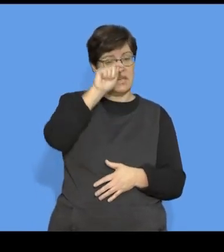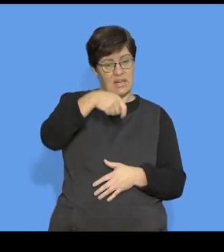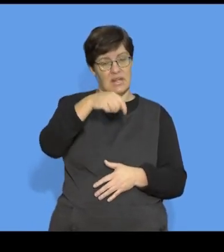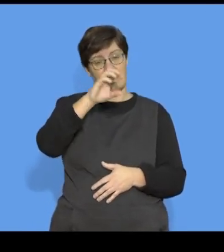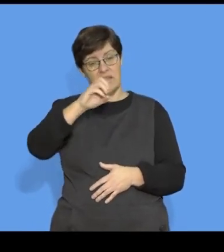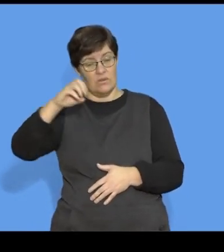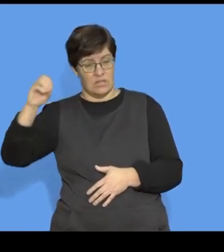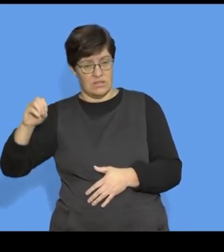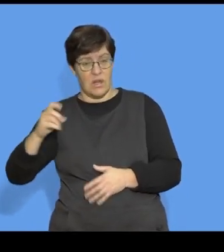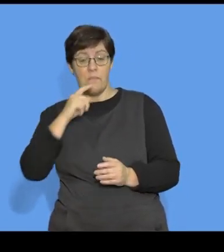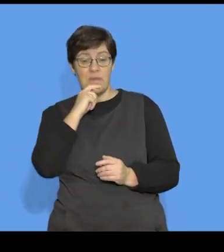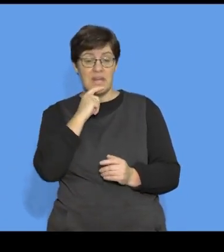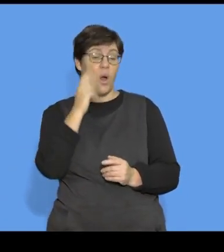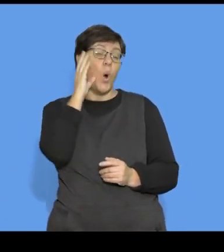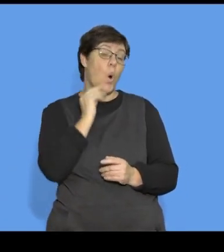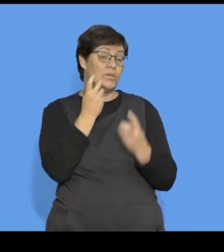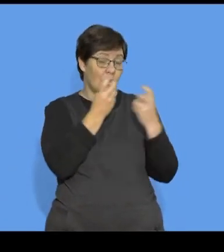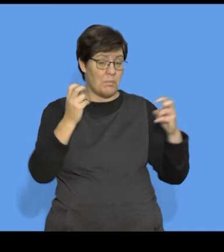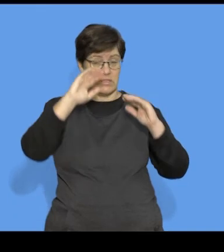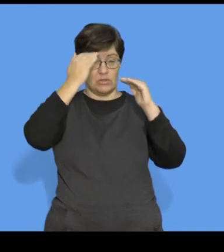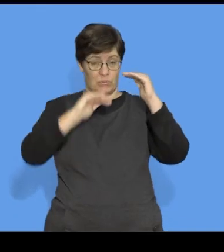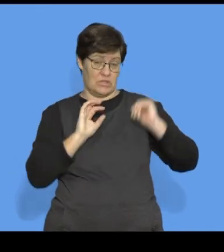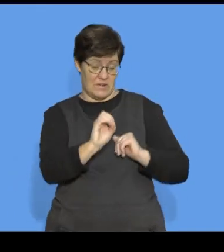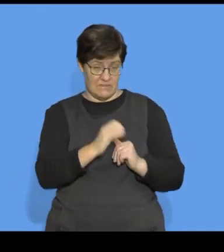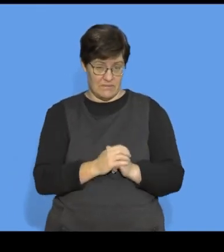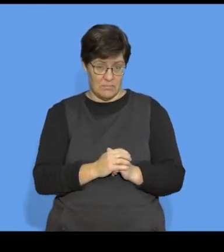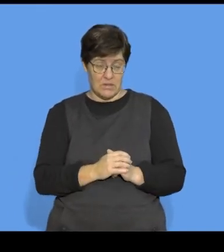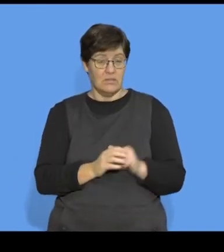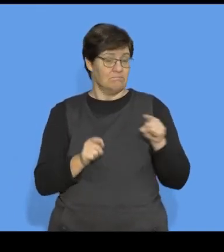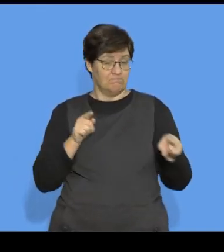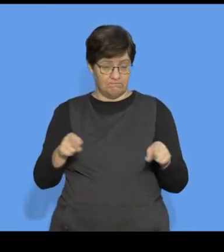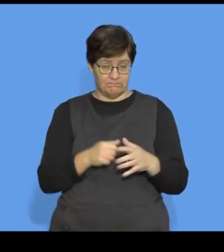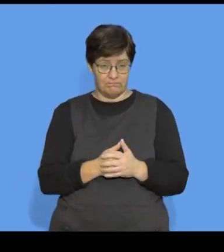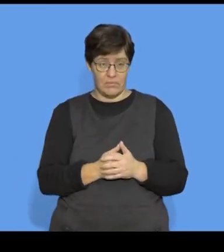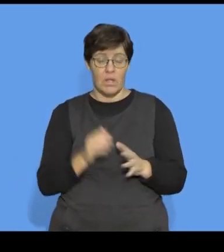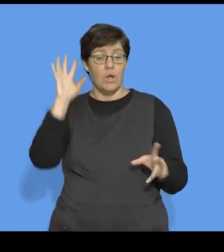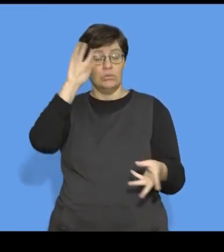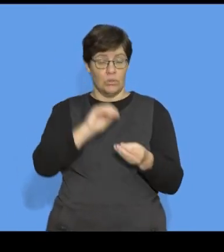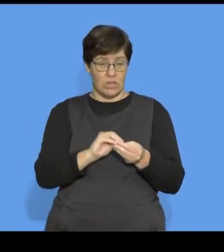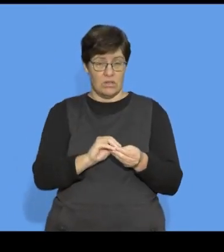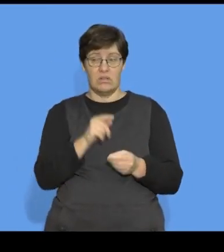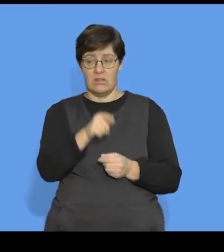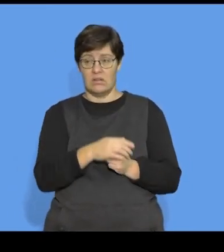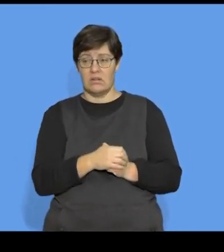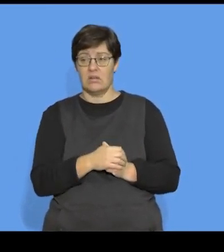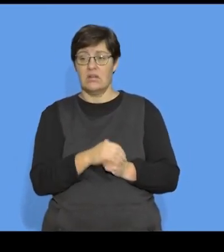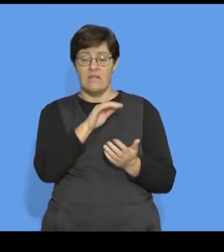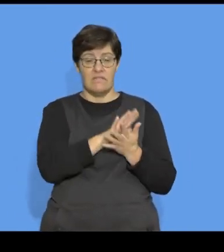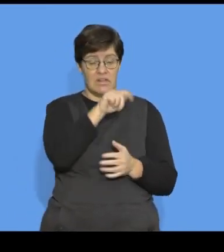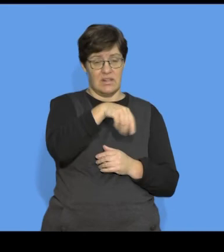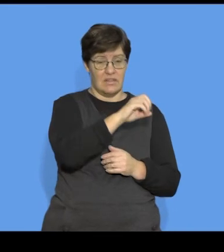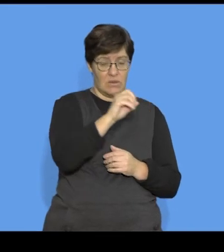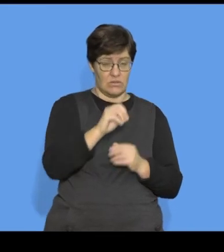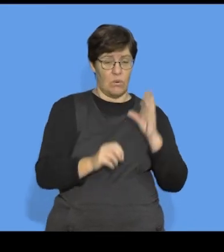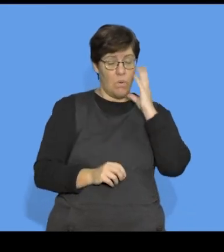your depreciation on your old equipment. So now you've got your two components. Your total depreciation would be